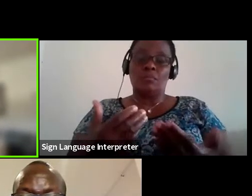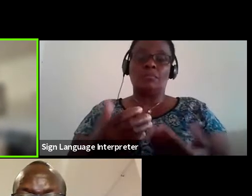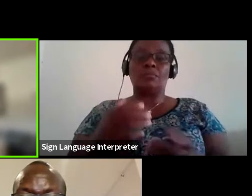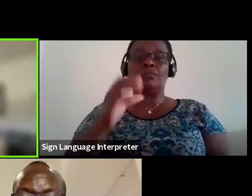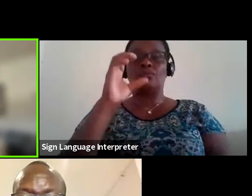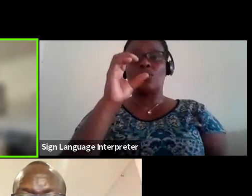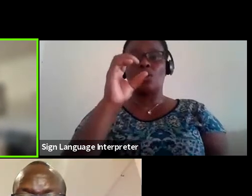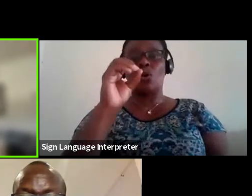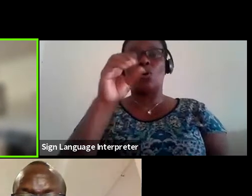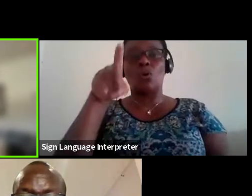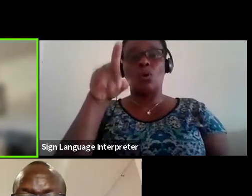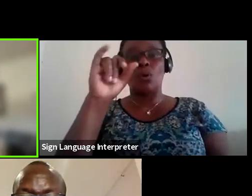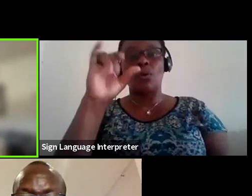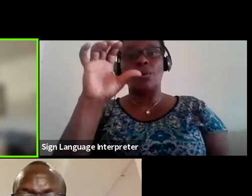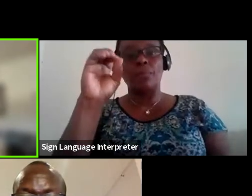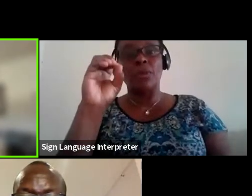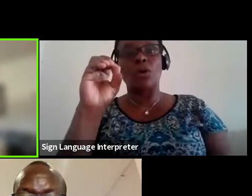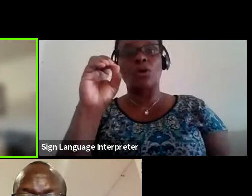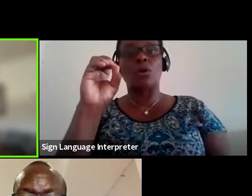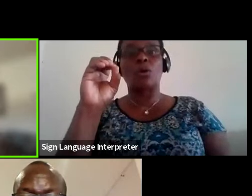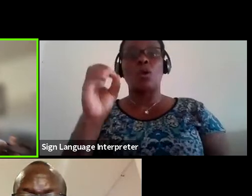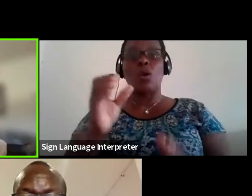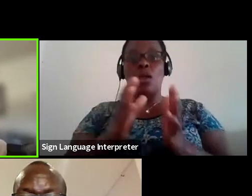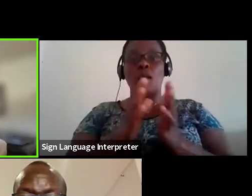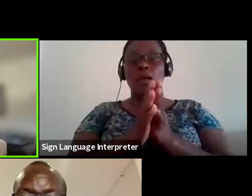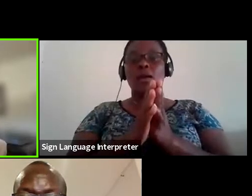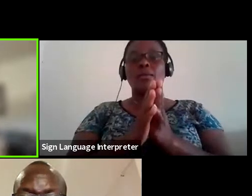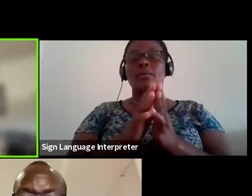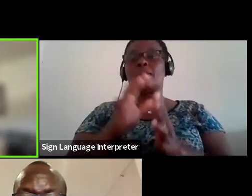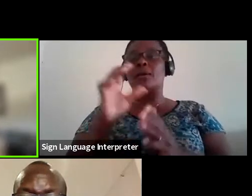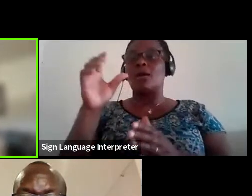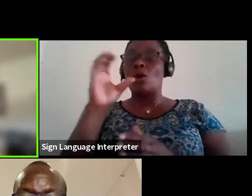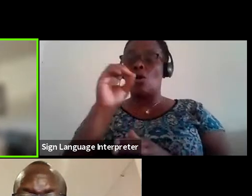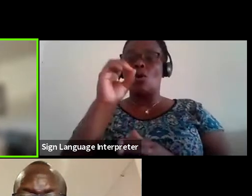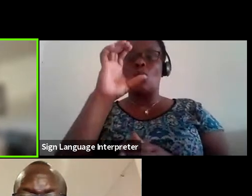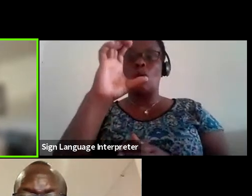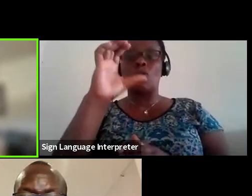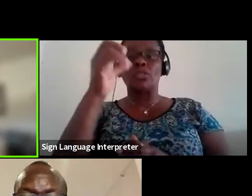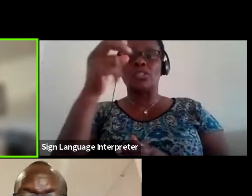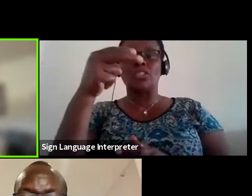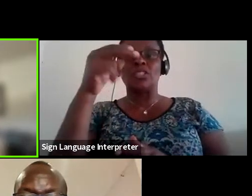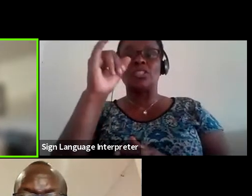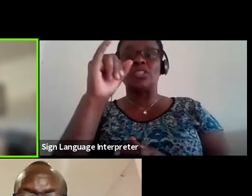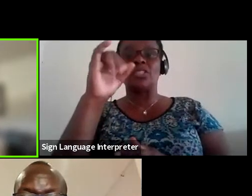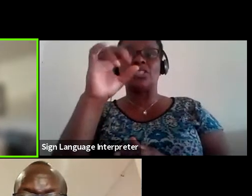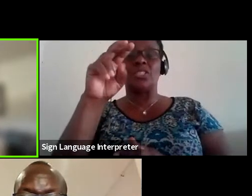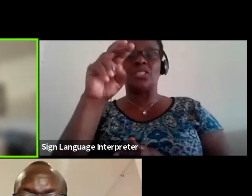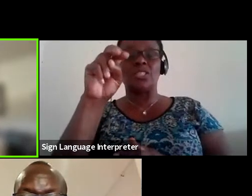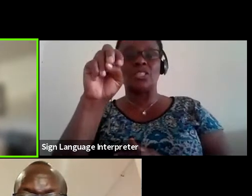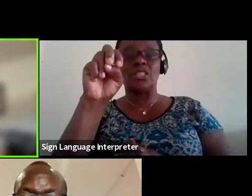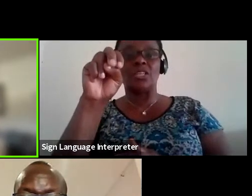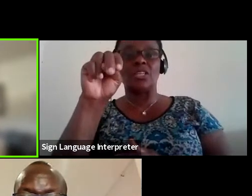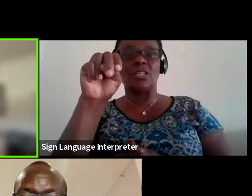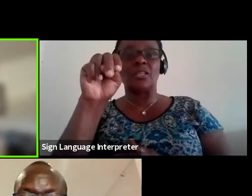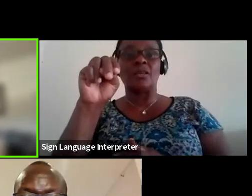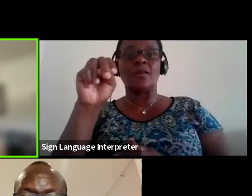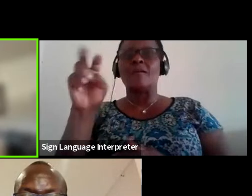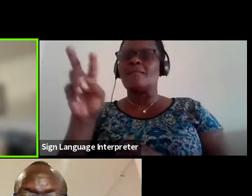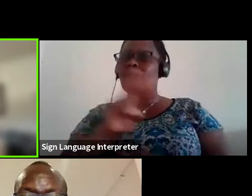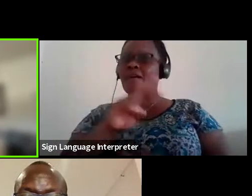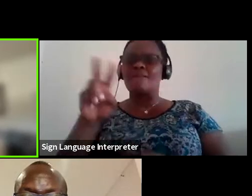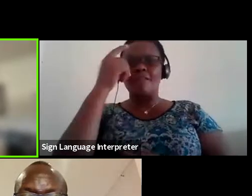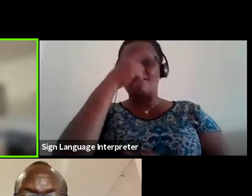is the second. So Victor doesn't only share a twin name with me, but he also looks like me. So at so many occasions at